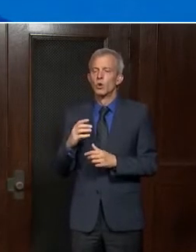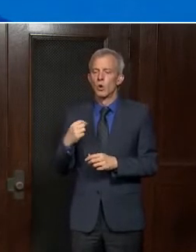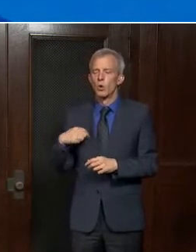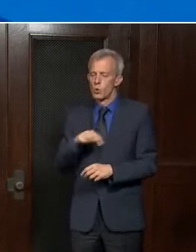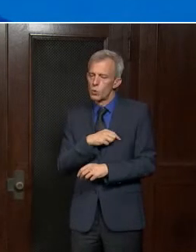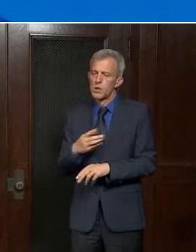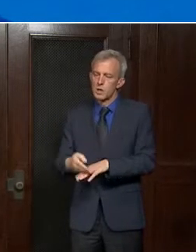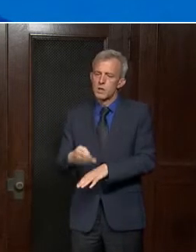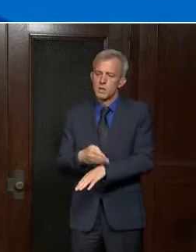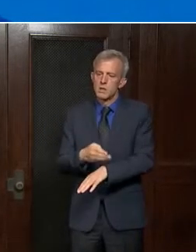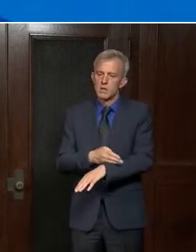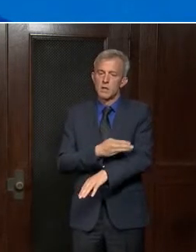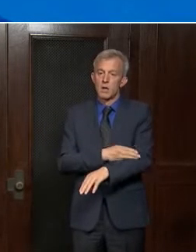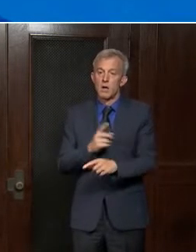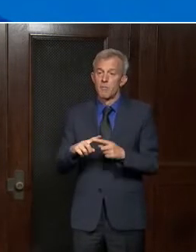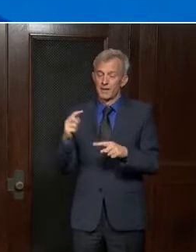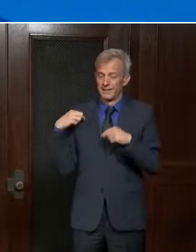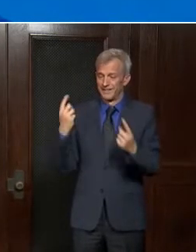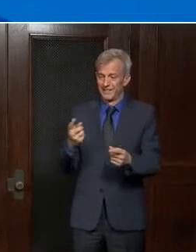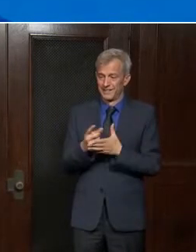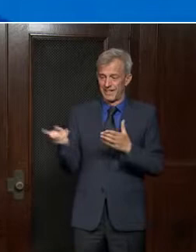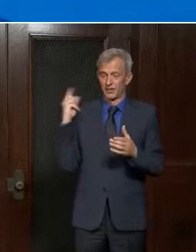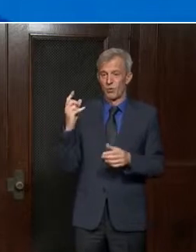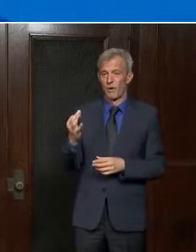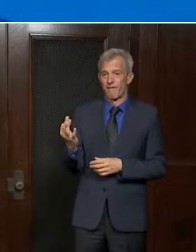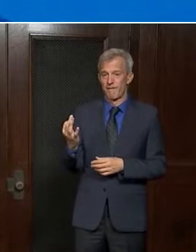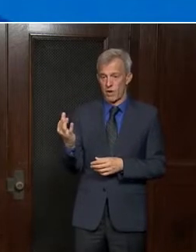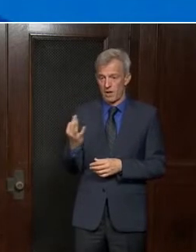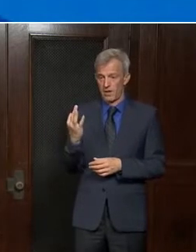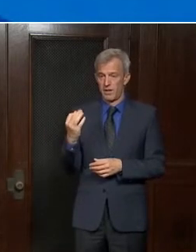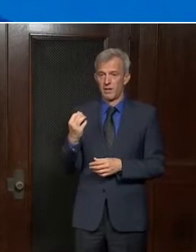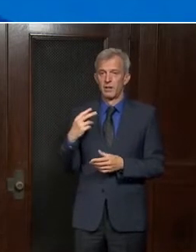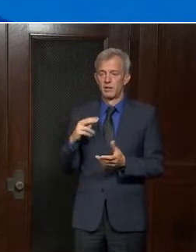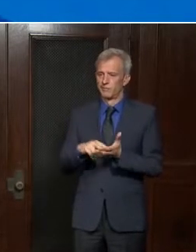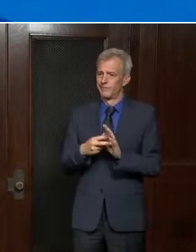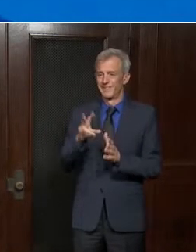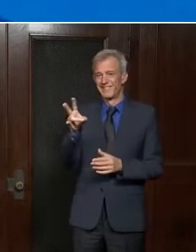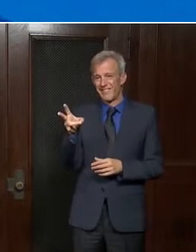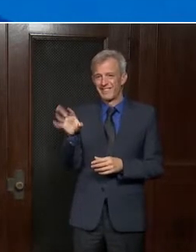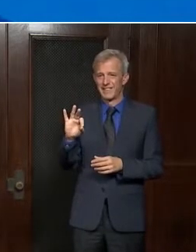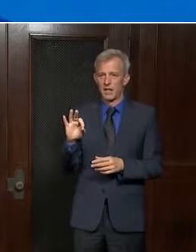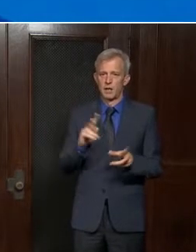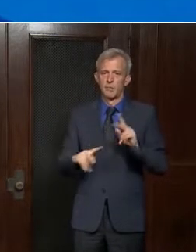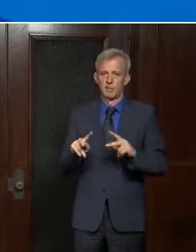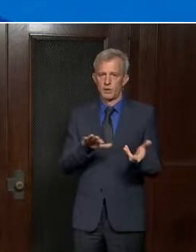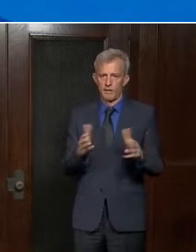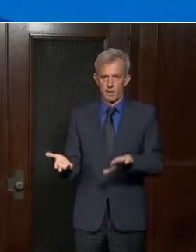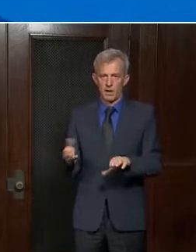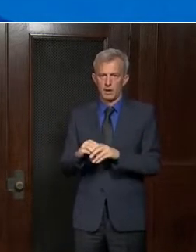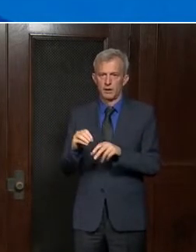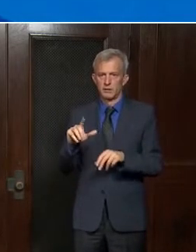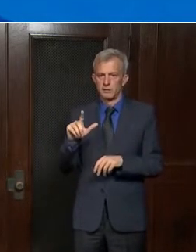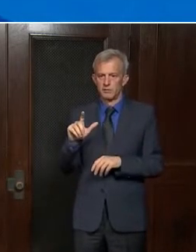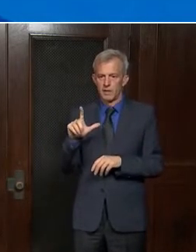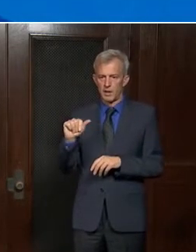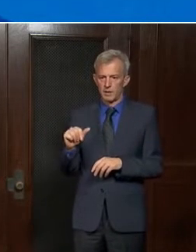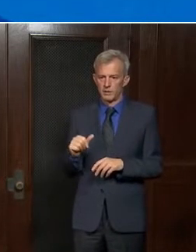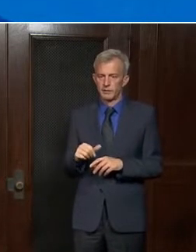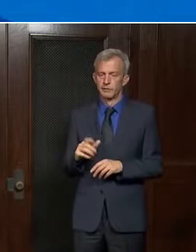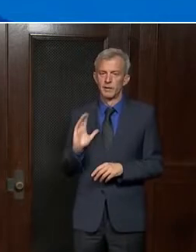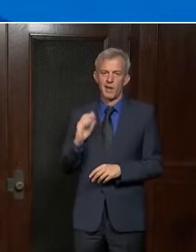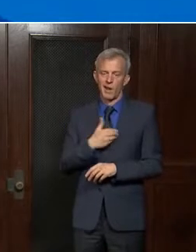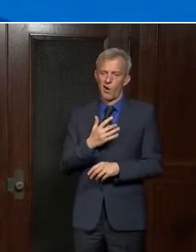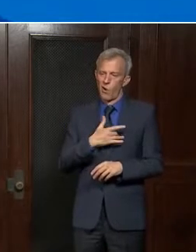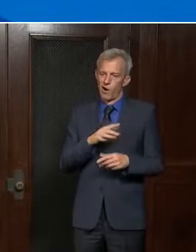on Friday, we've lost 79 Angelinos, and our heart breaks for the families that mourn those people today. Those